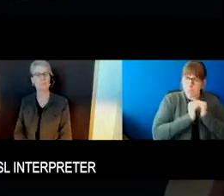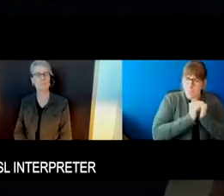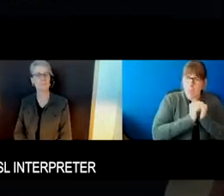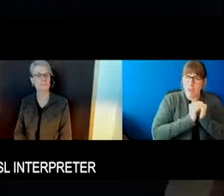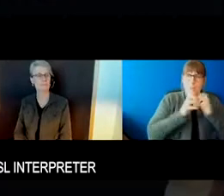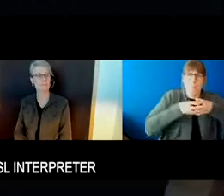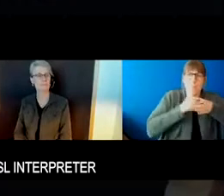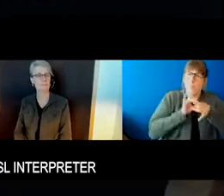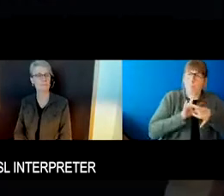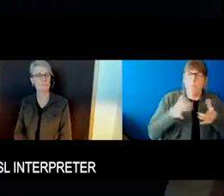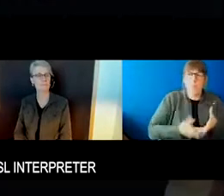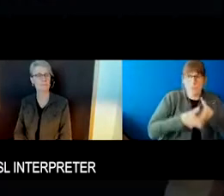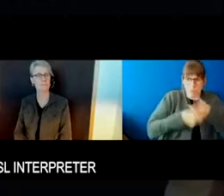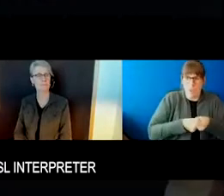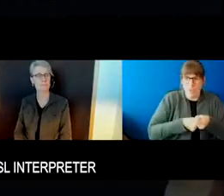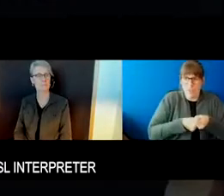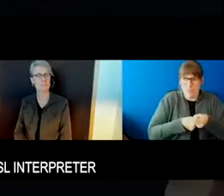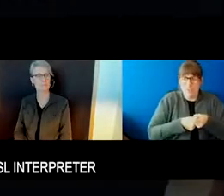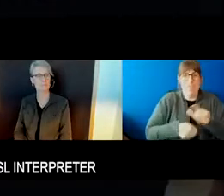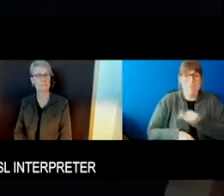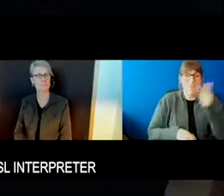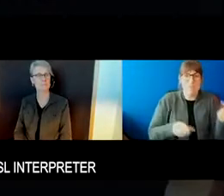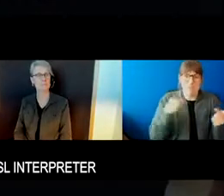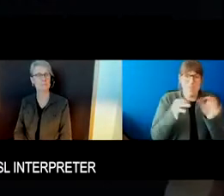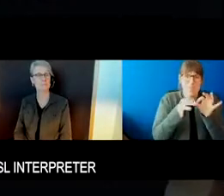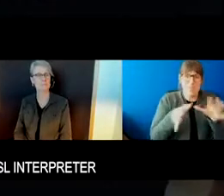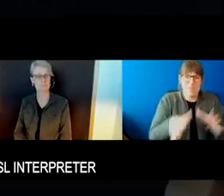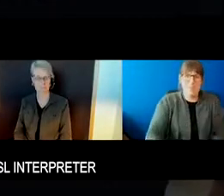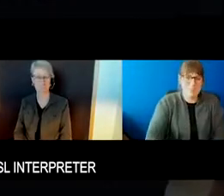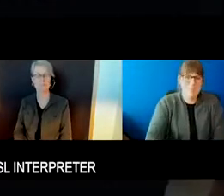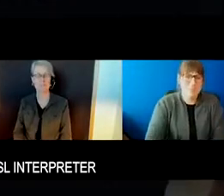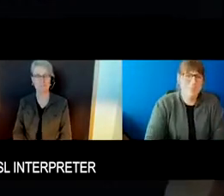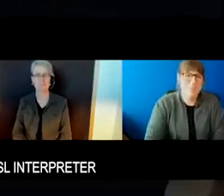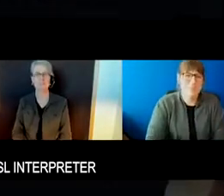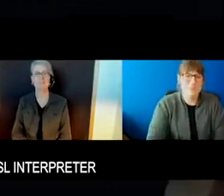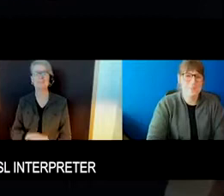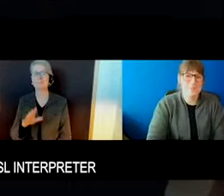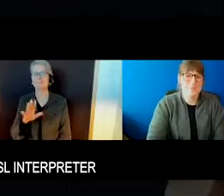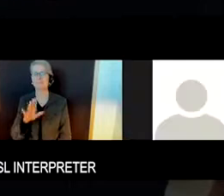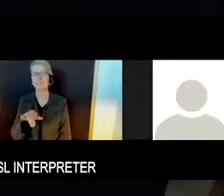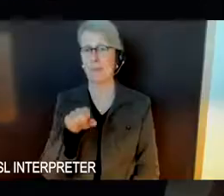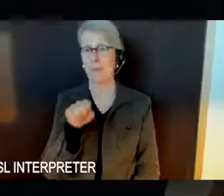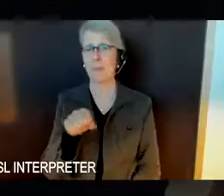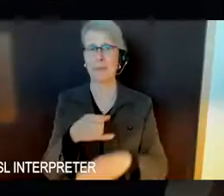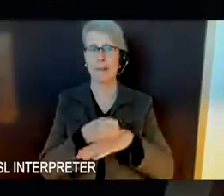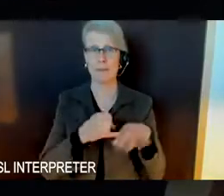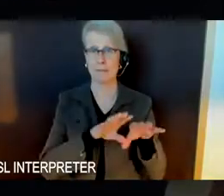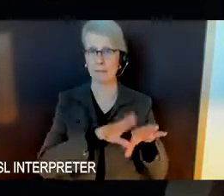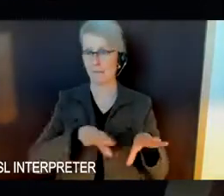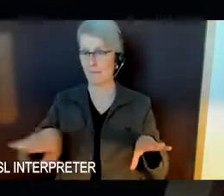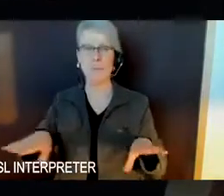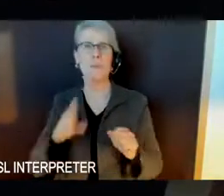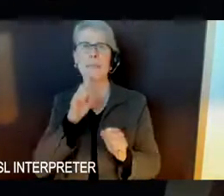community of pride, and they are bonds of trust. But here's the catch.